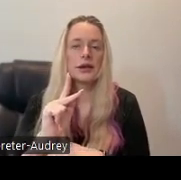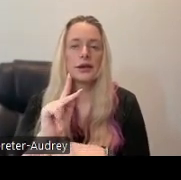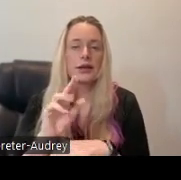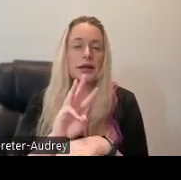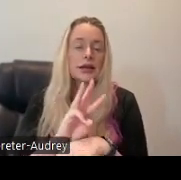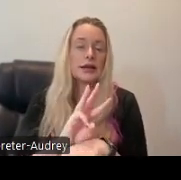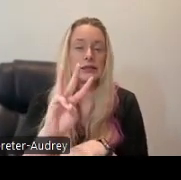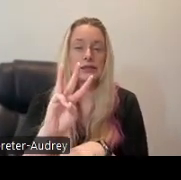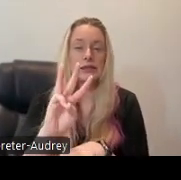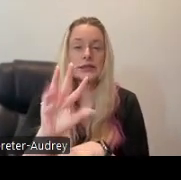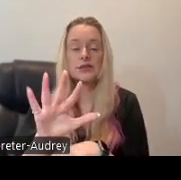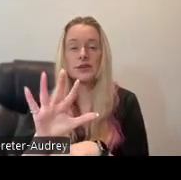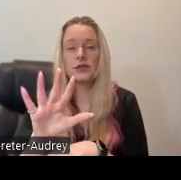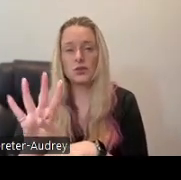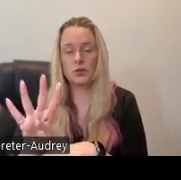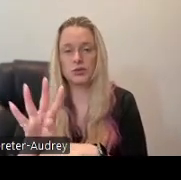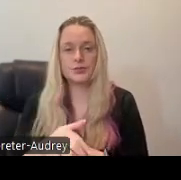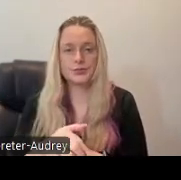6:54.